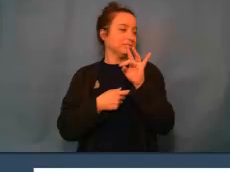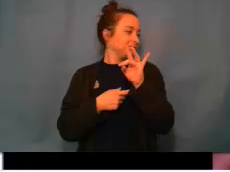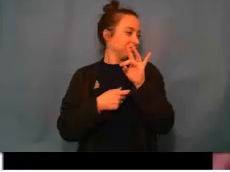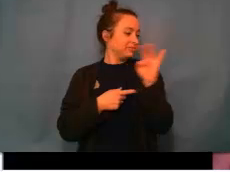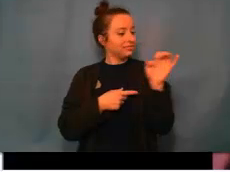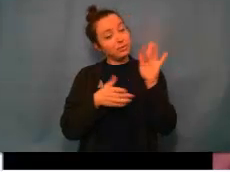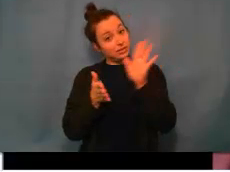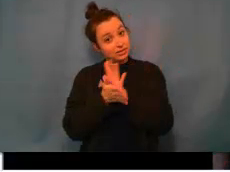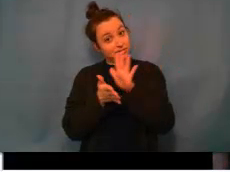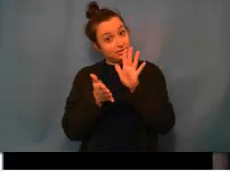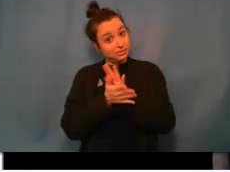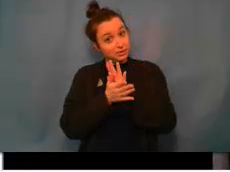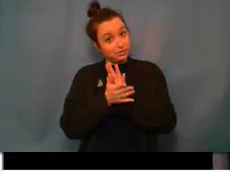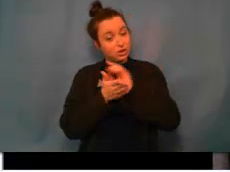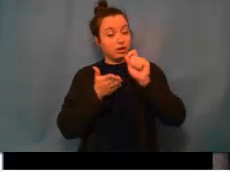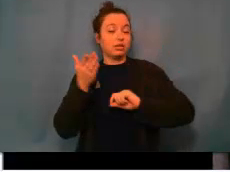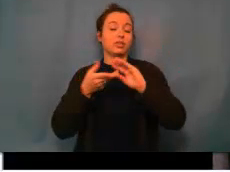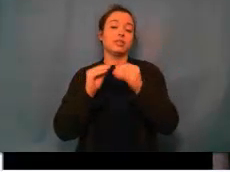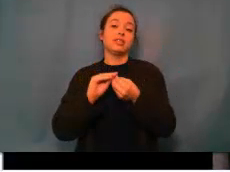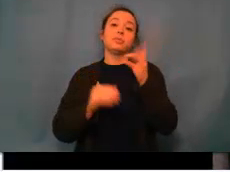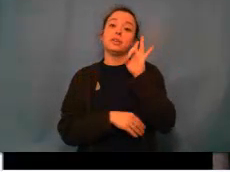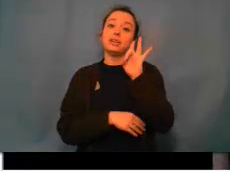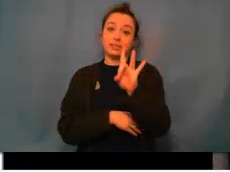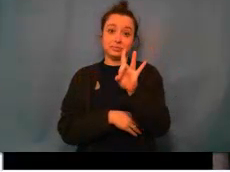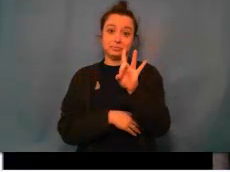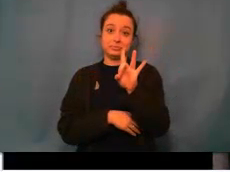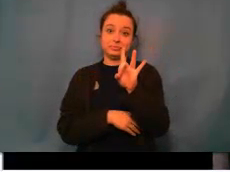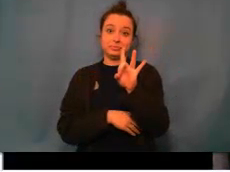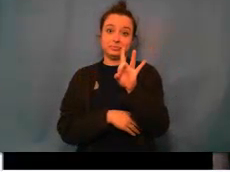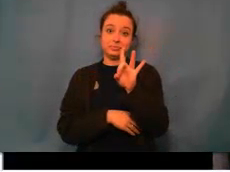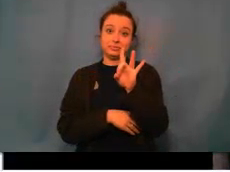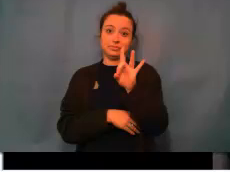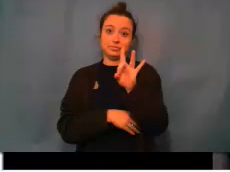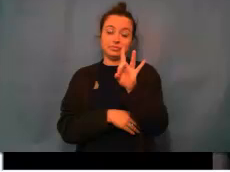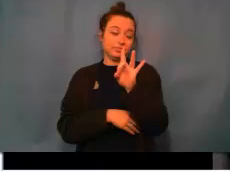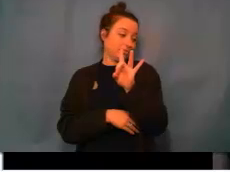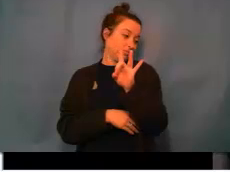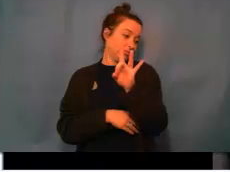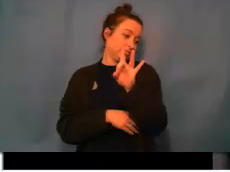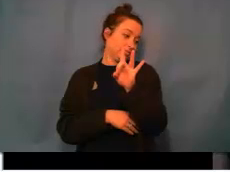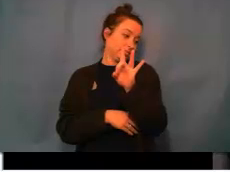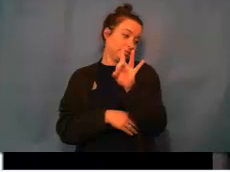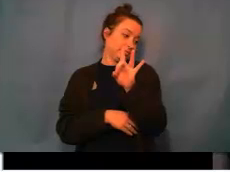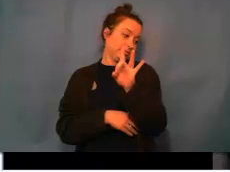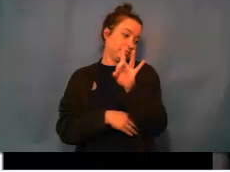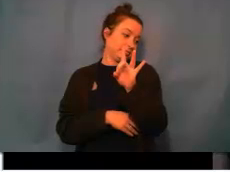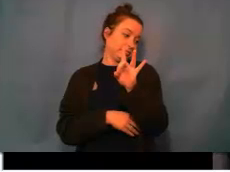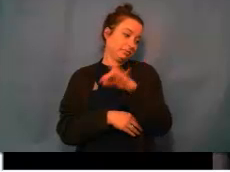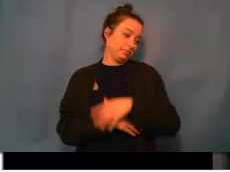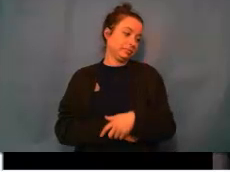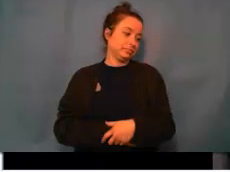go back to my page and find the number 8. And I'm going to color it. I'm going to color this number 8.